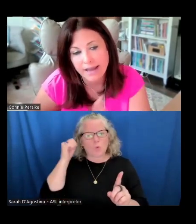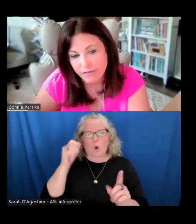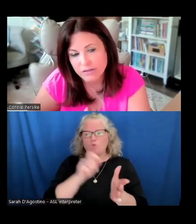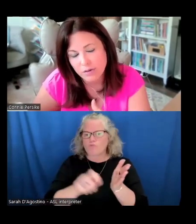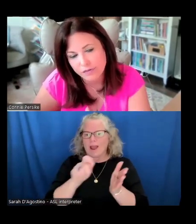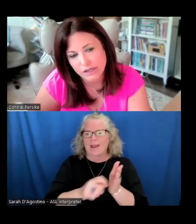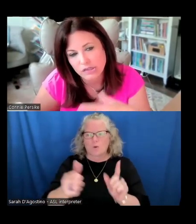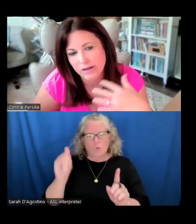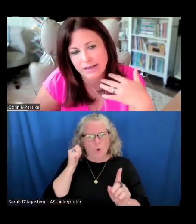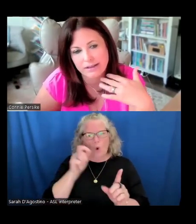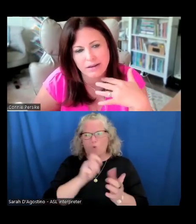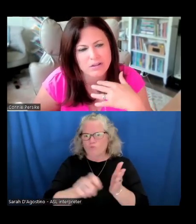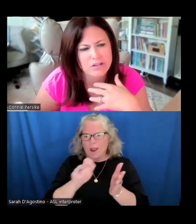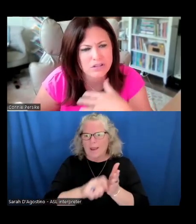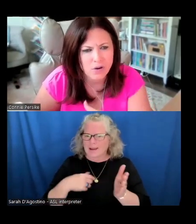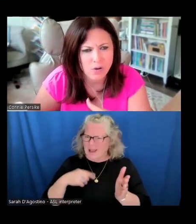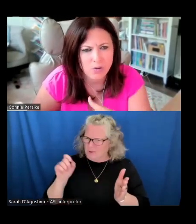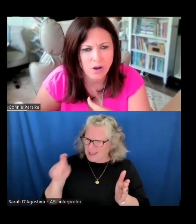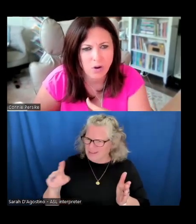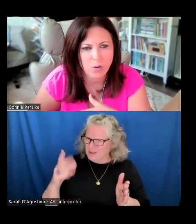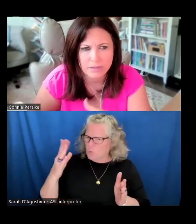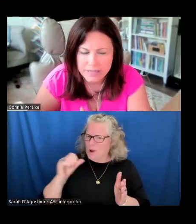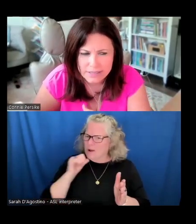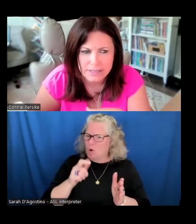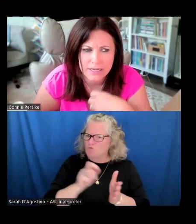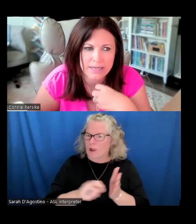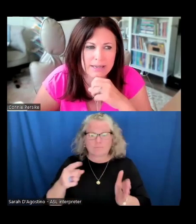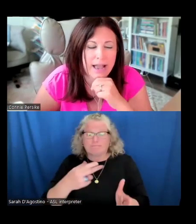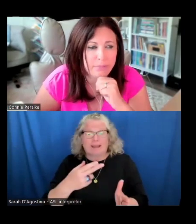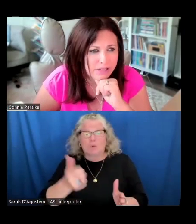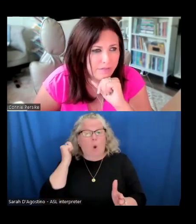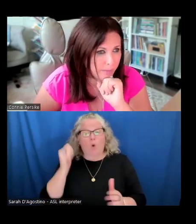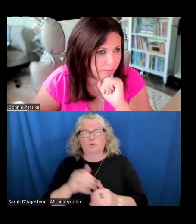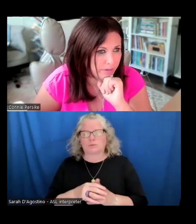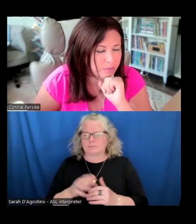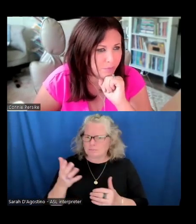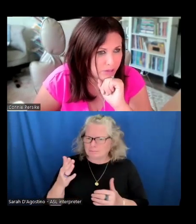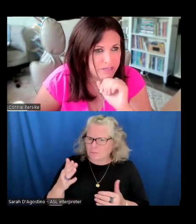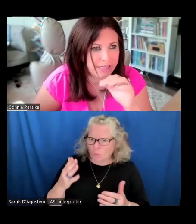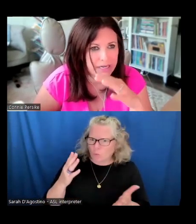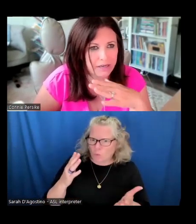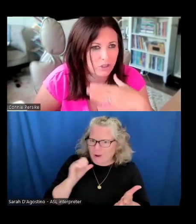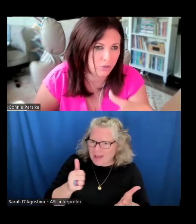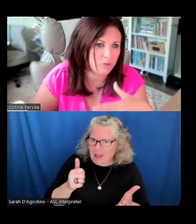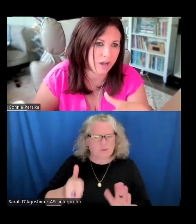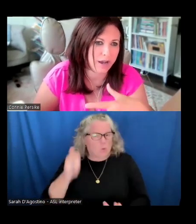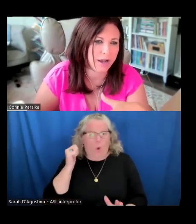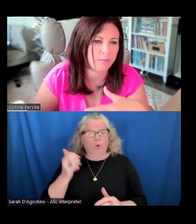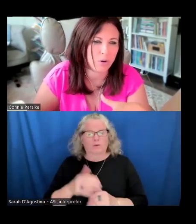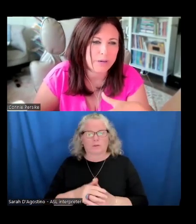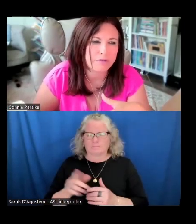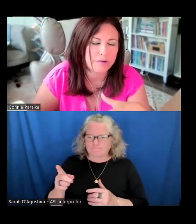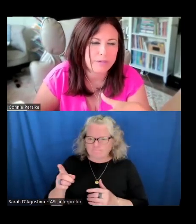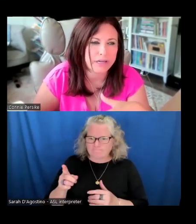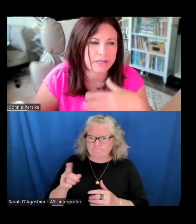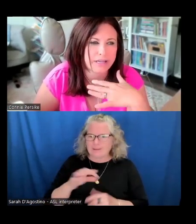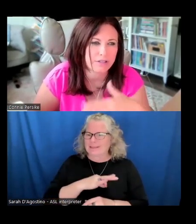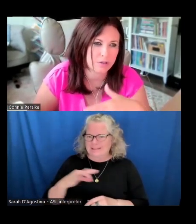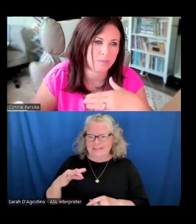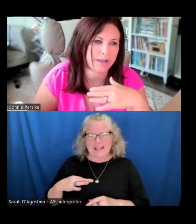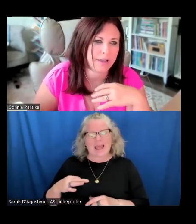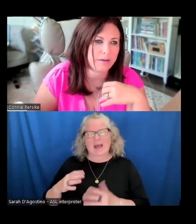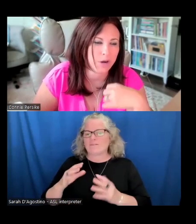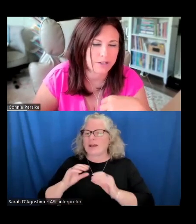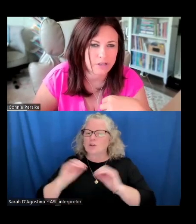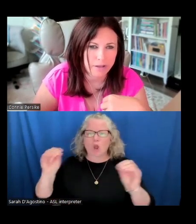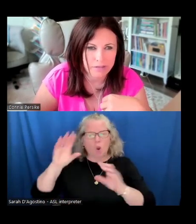that staff was so frustrated. They were so hopeless. I really felt it was really a huge aha moment for me, because I